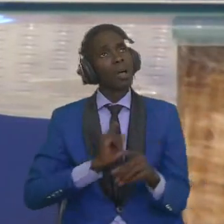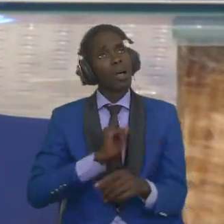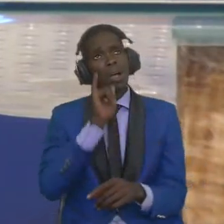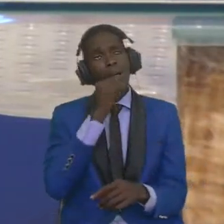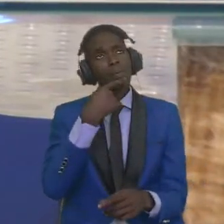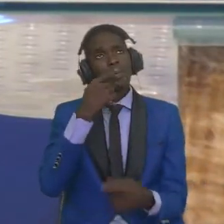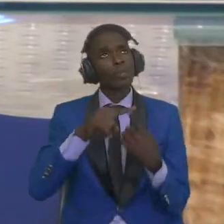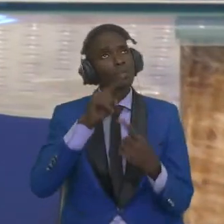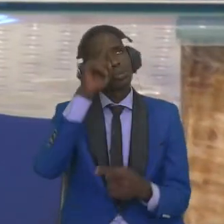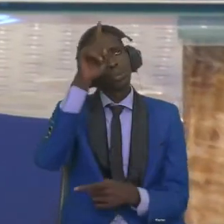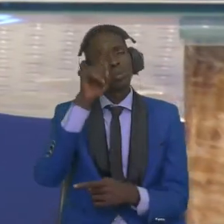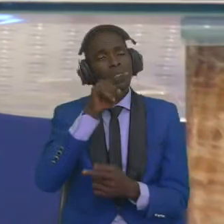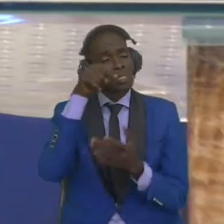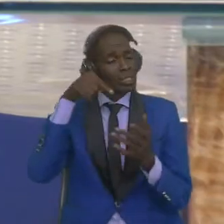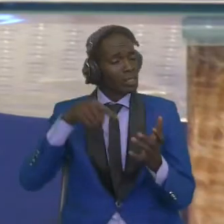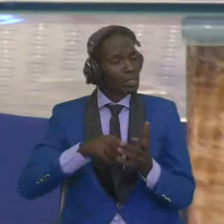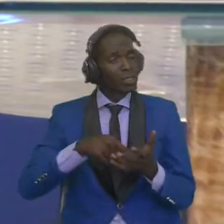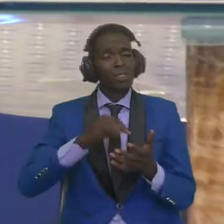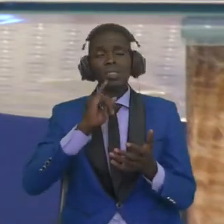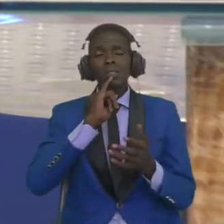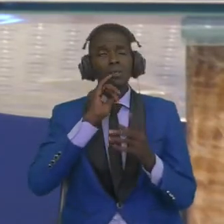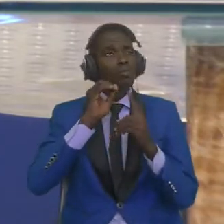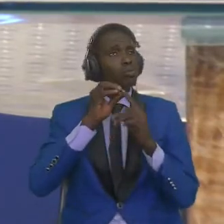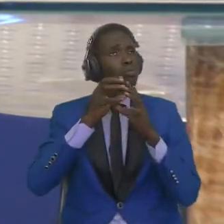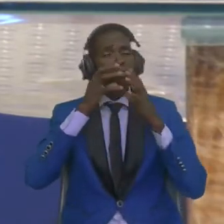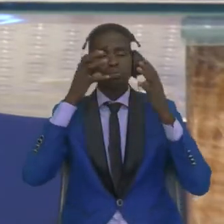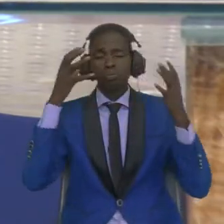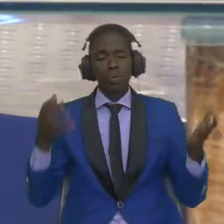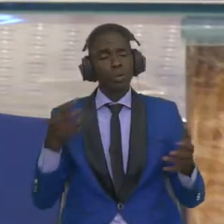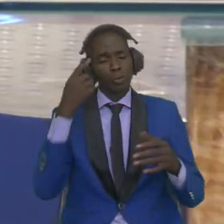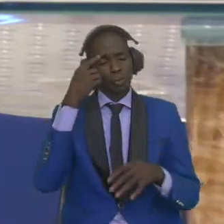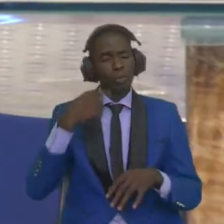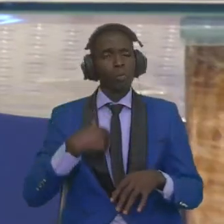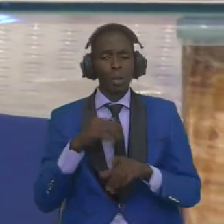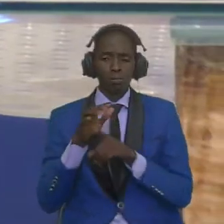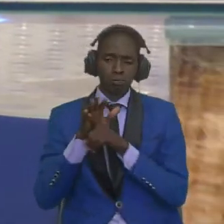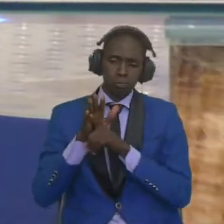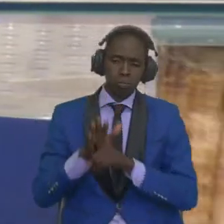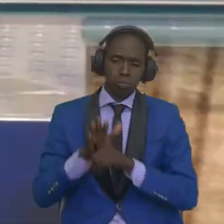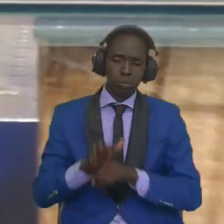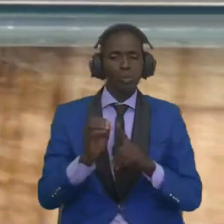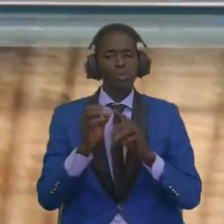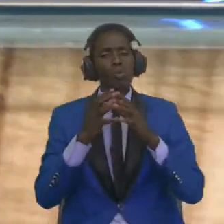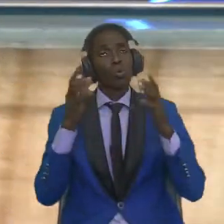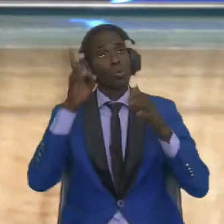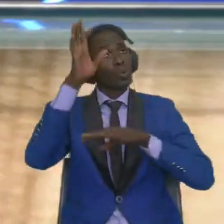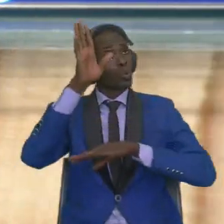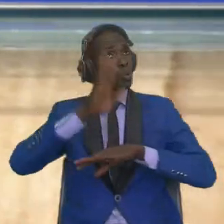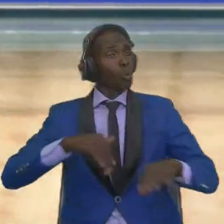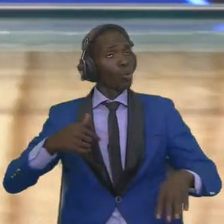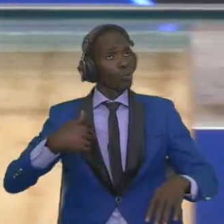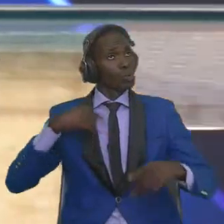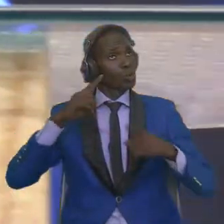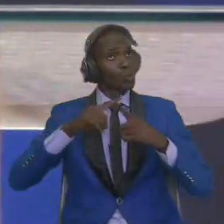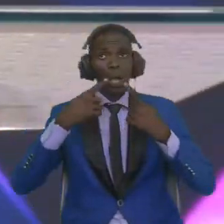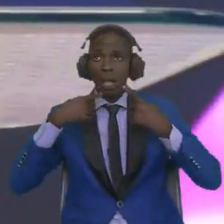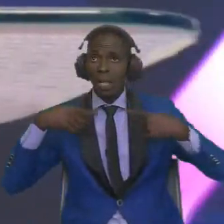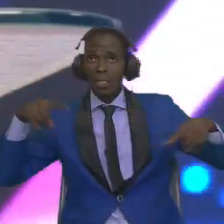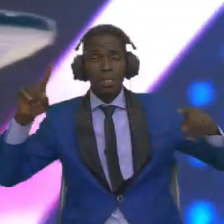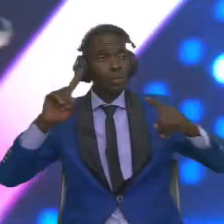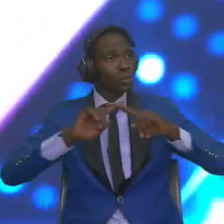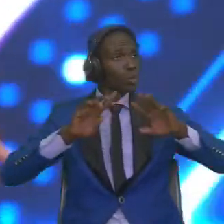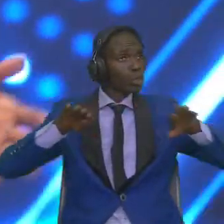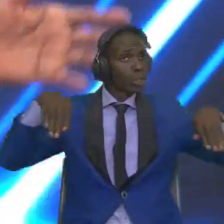you, this is too much for me. The pressure is too much. And yet you have called me to reveal and to give